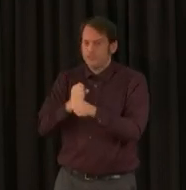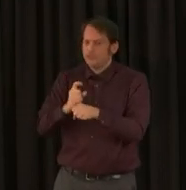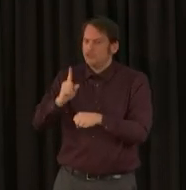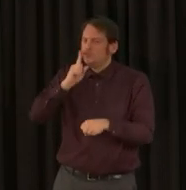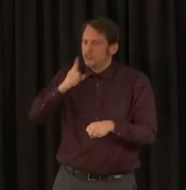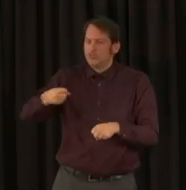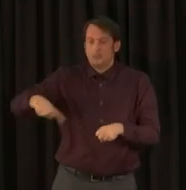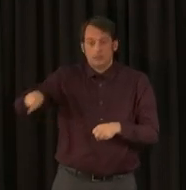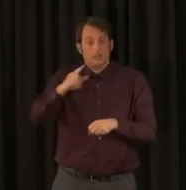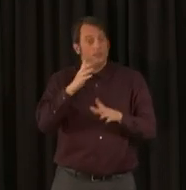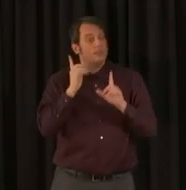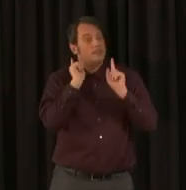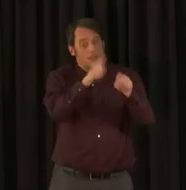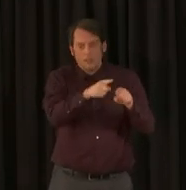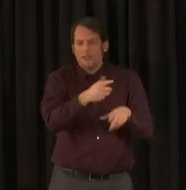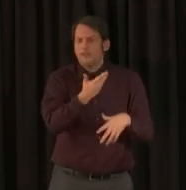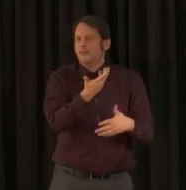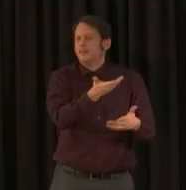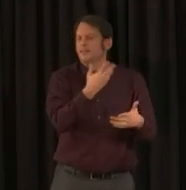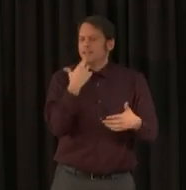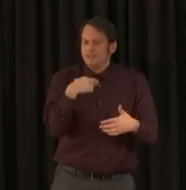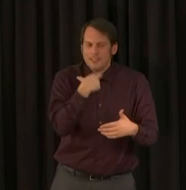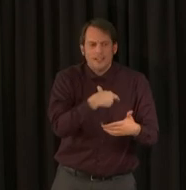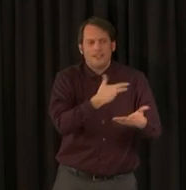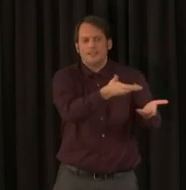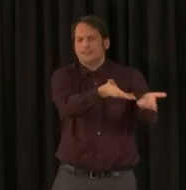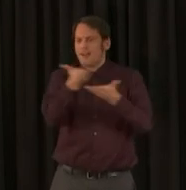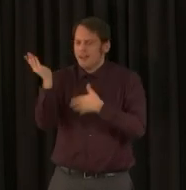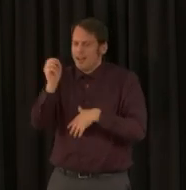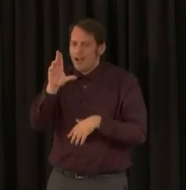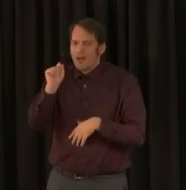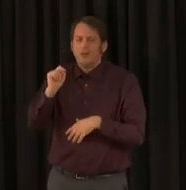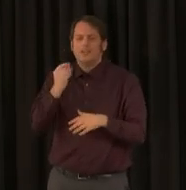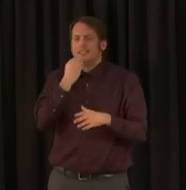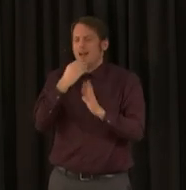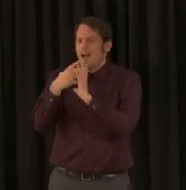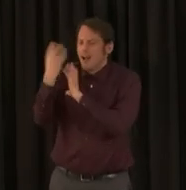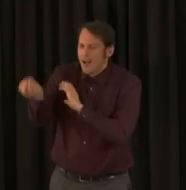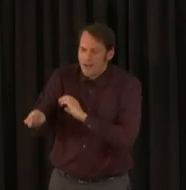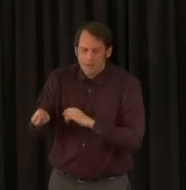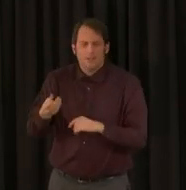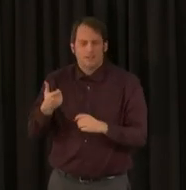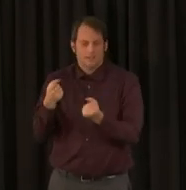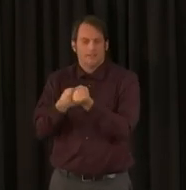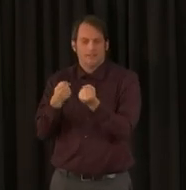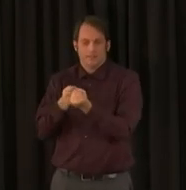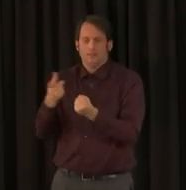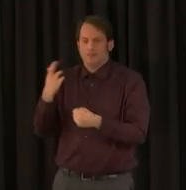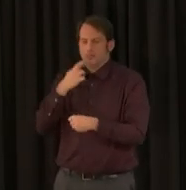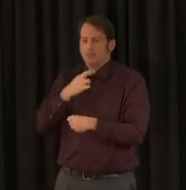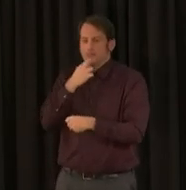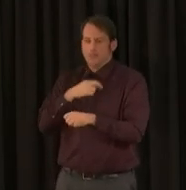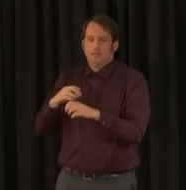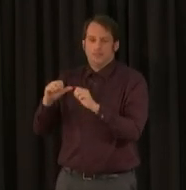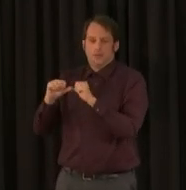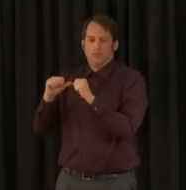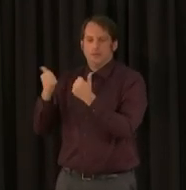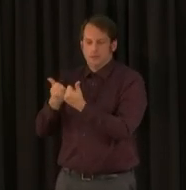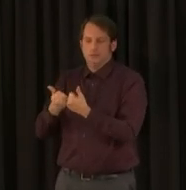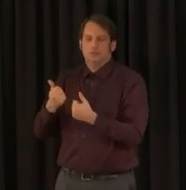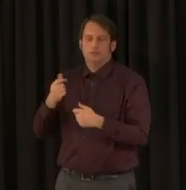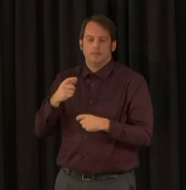or you could take out in order to support DC restaurants through the Restaurant Association of Metropolitan Washington's Restaurant